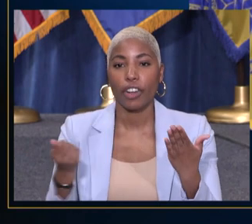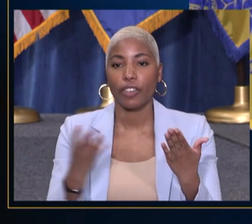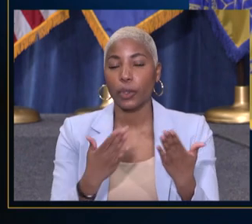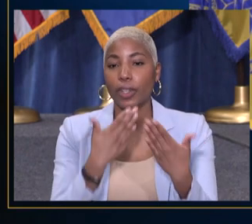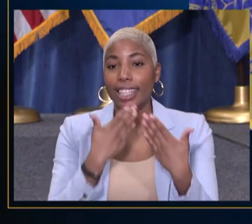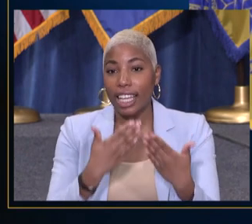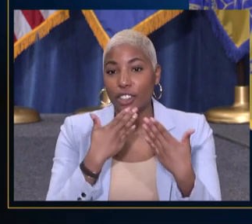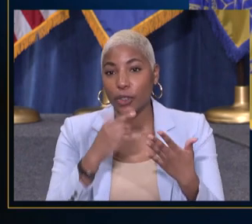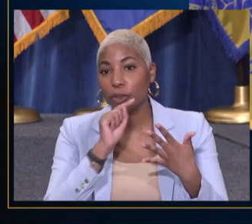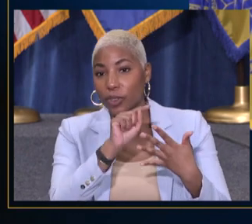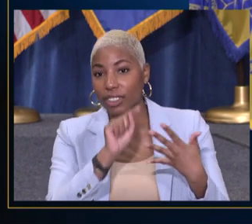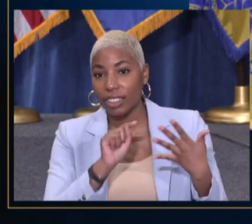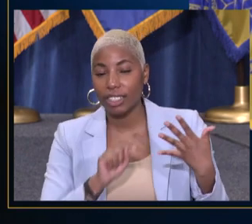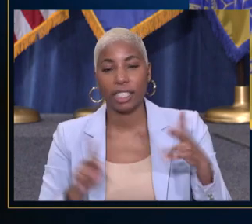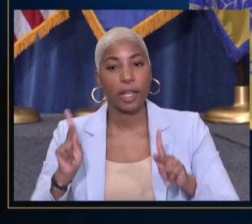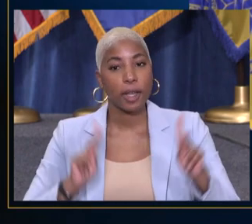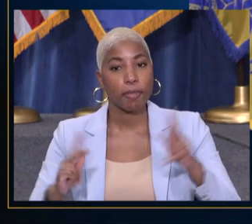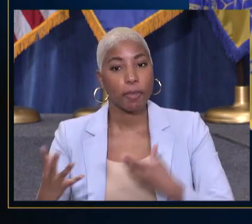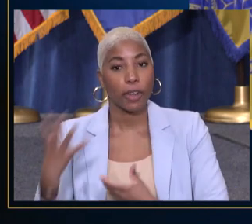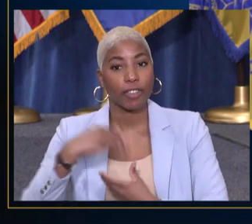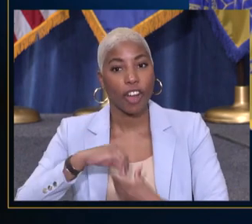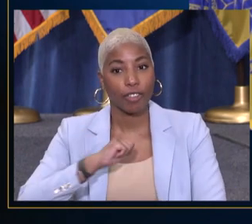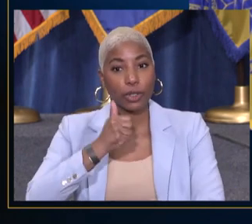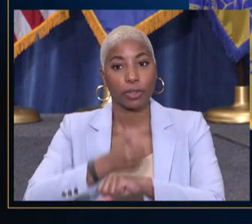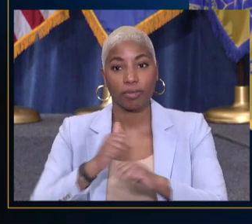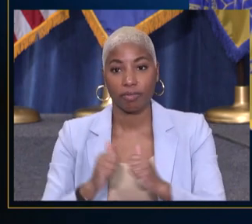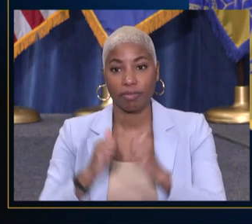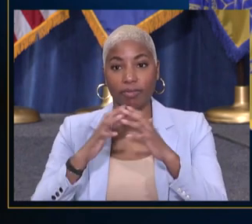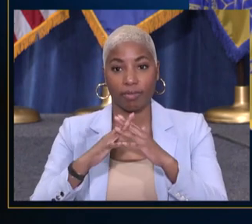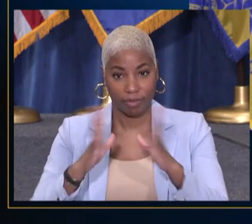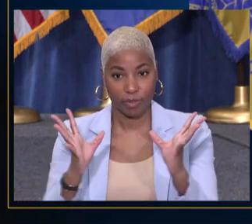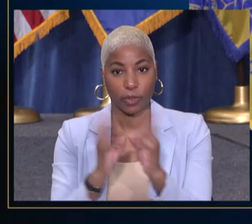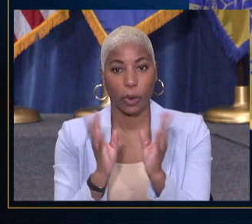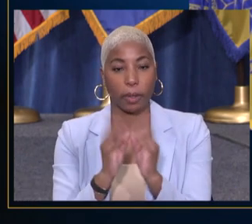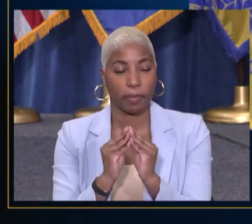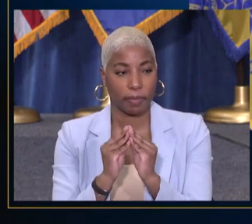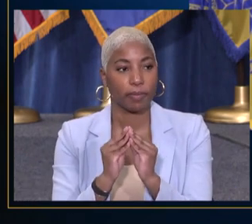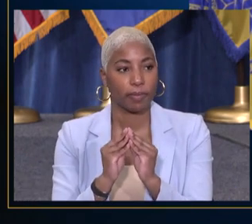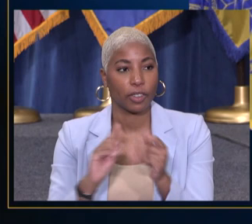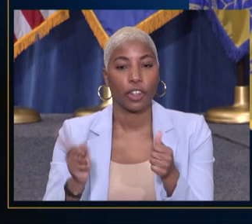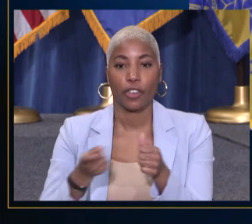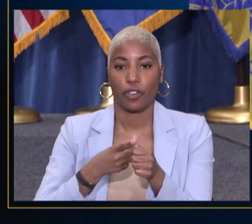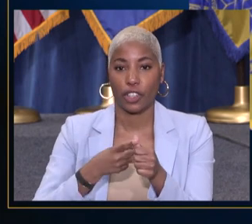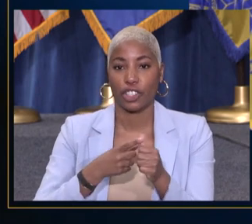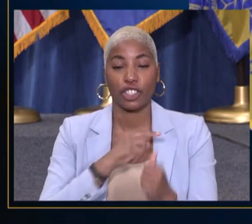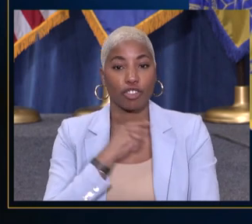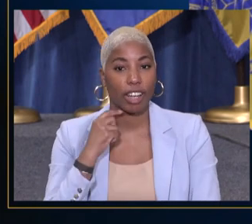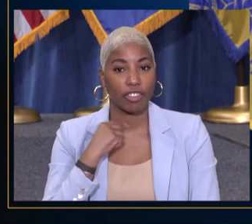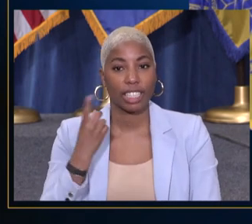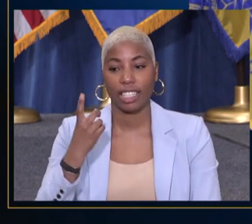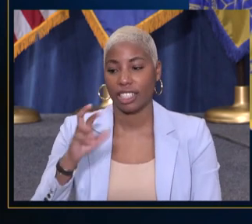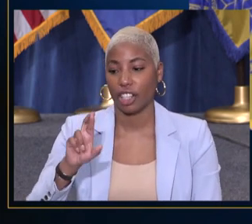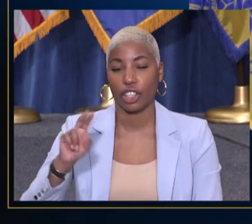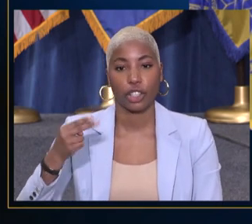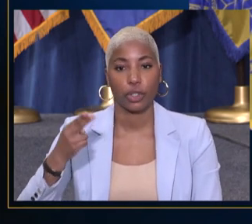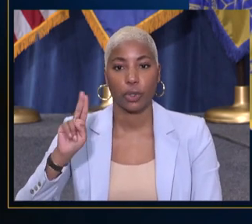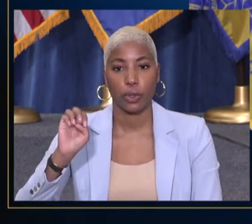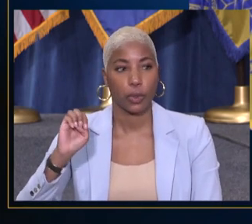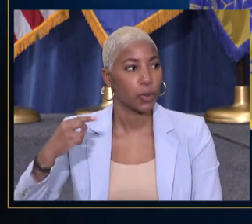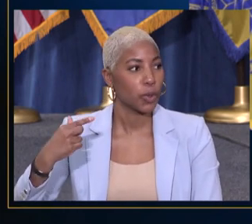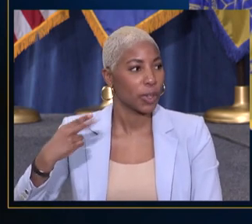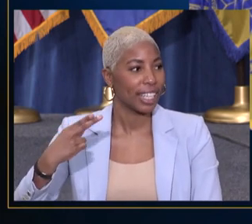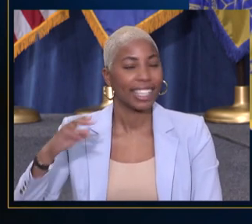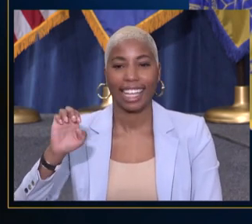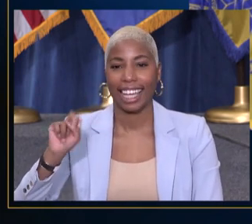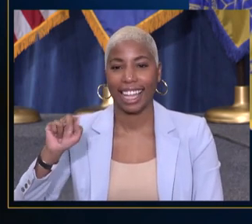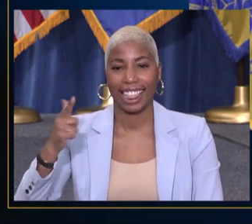yous to the folks involved in putting this forum together. First, the Reverend Dr. Q English, who runs